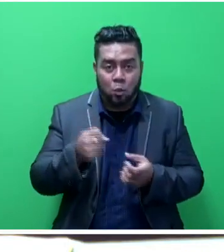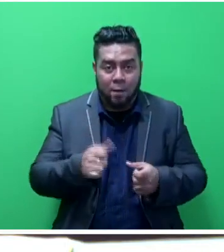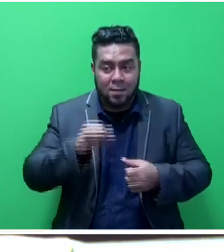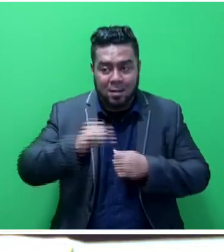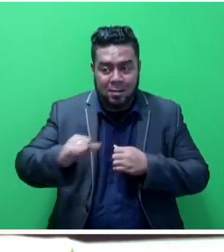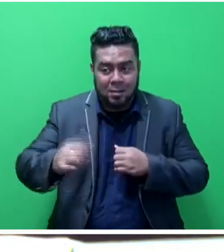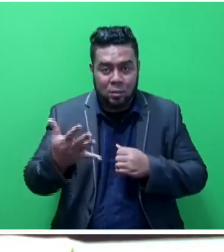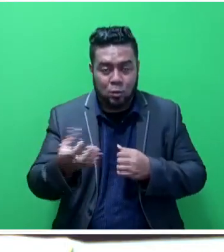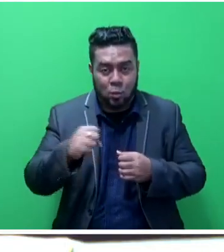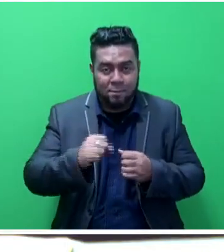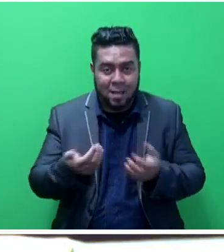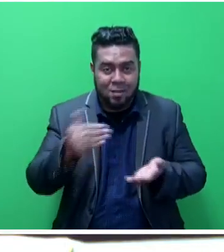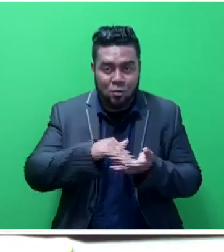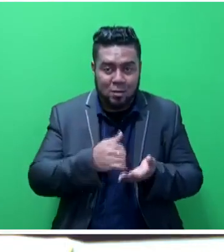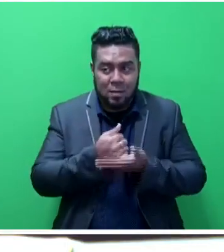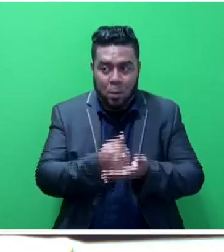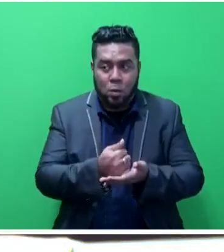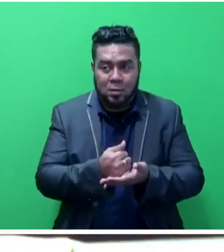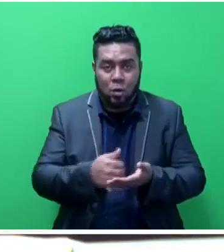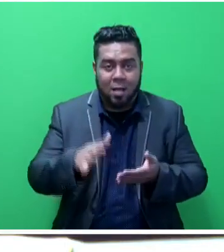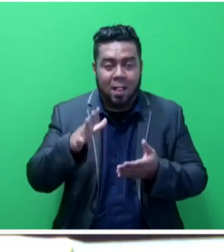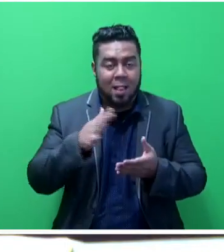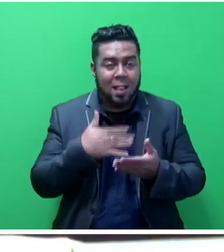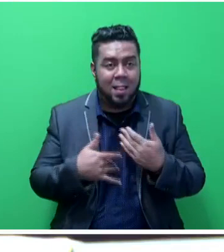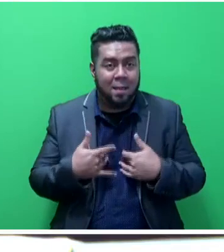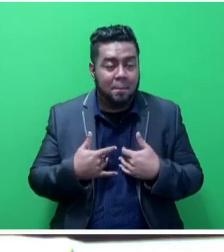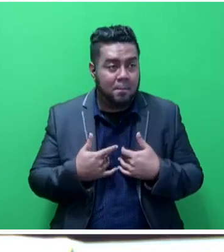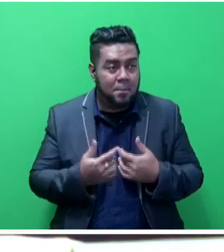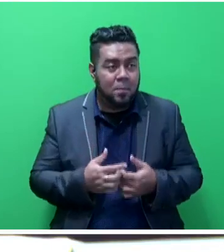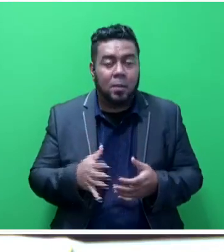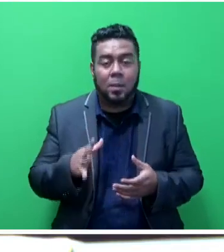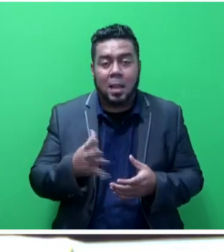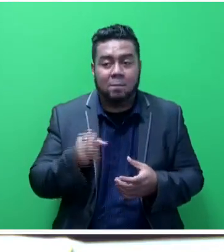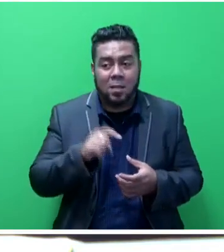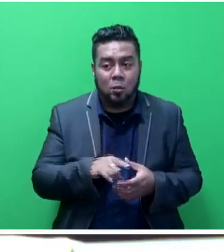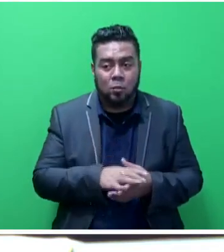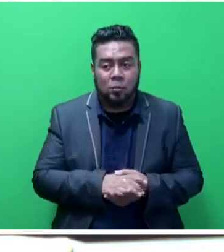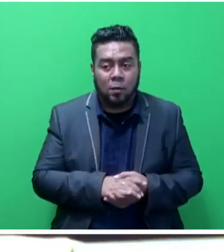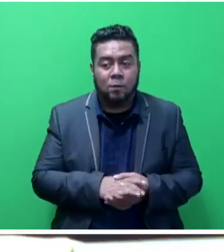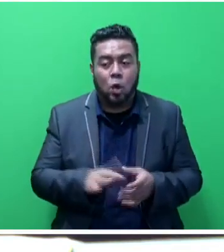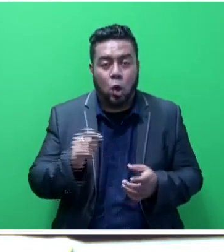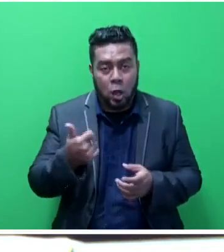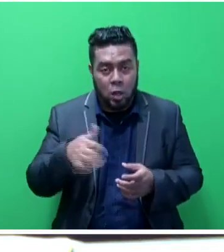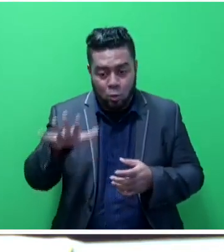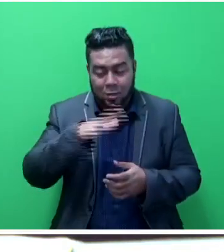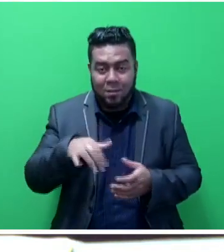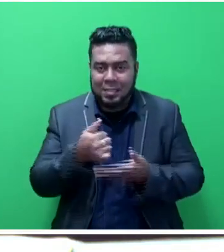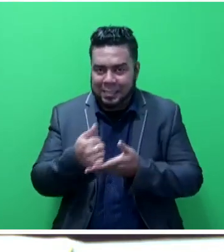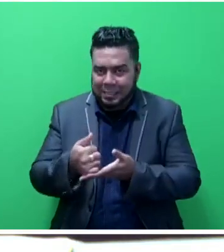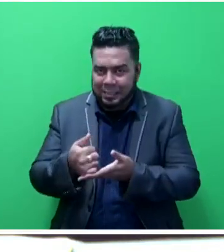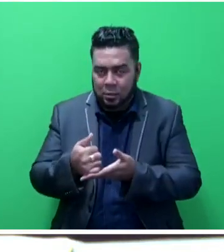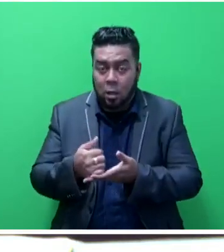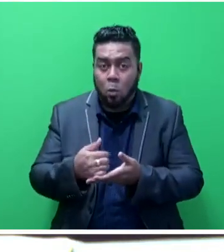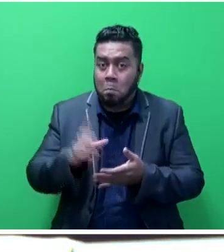an additional support to the additional livestock farmers who have been left out from this earlier round of assistance, Mr. Speaker.